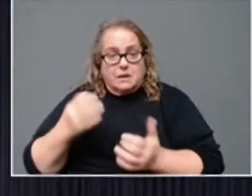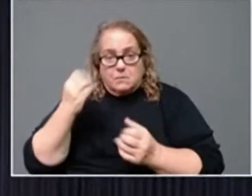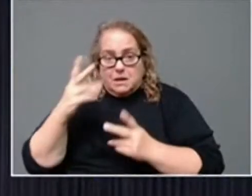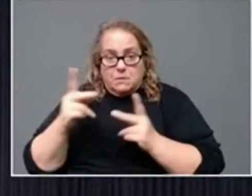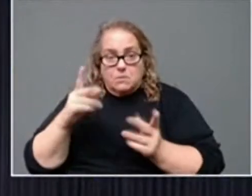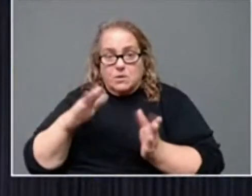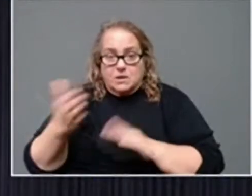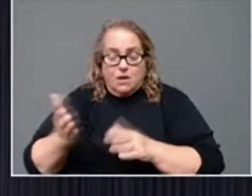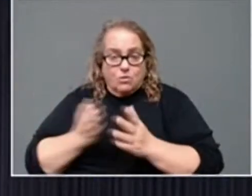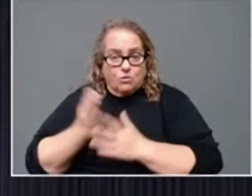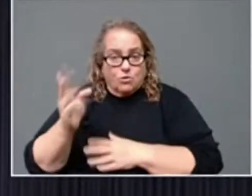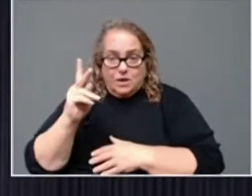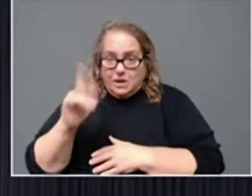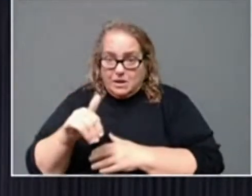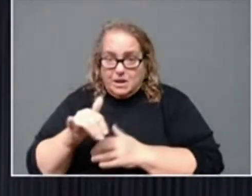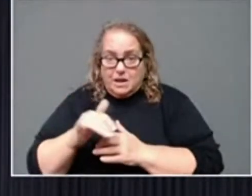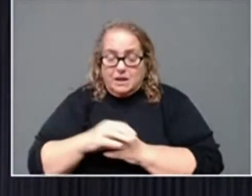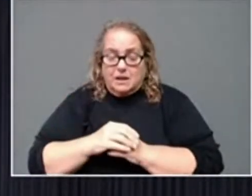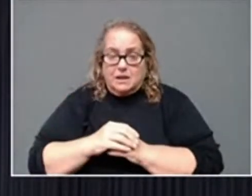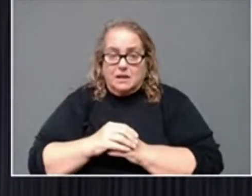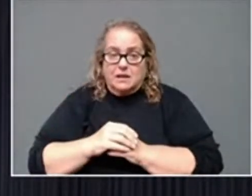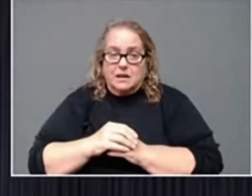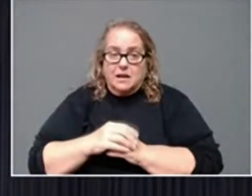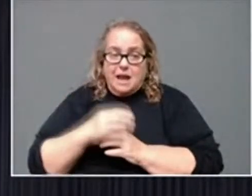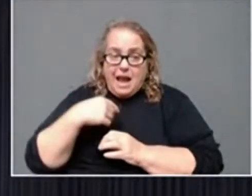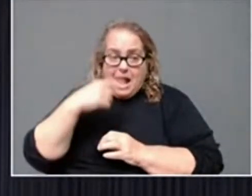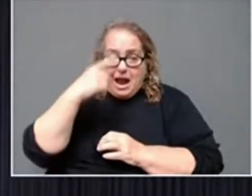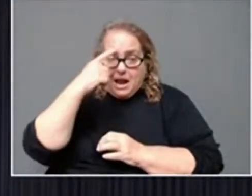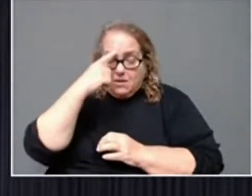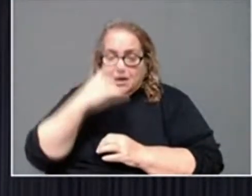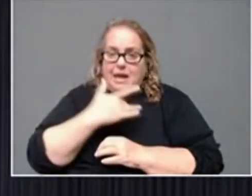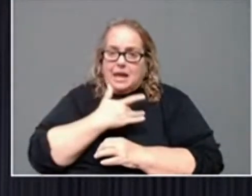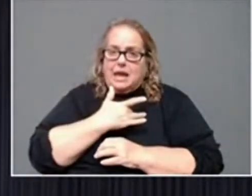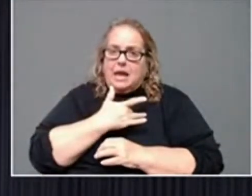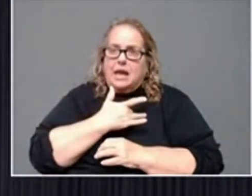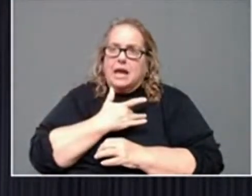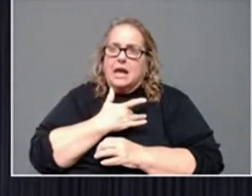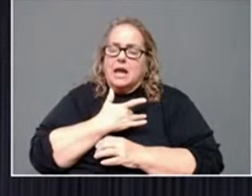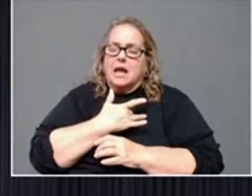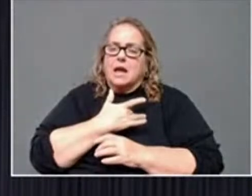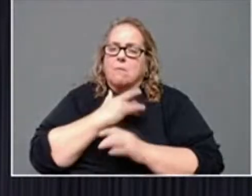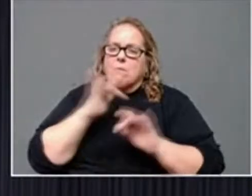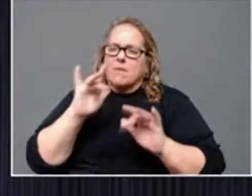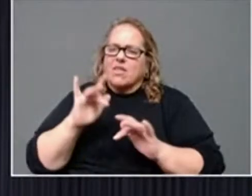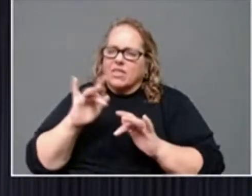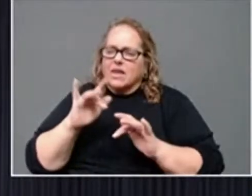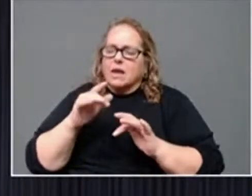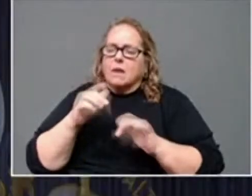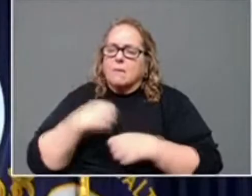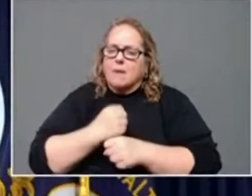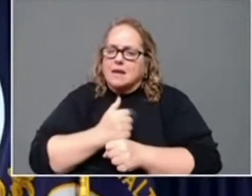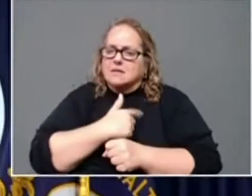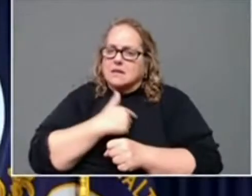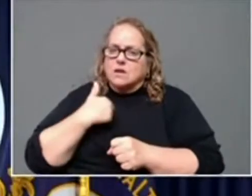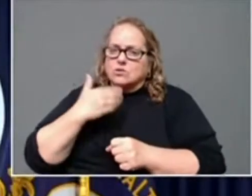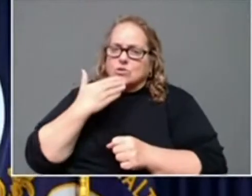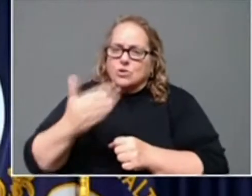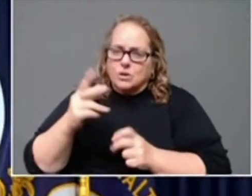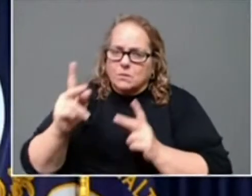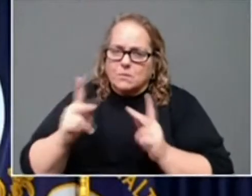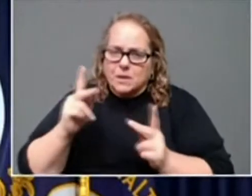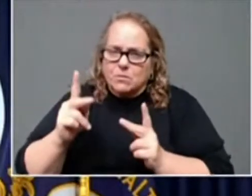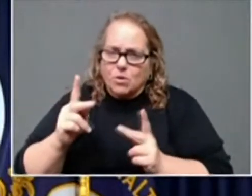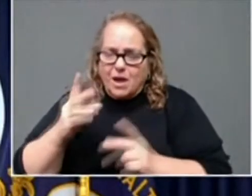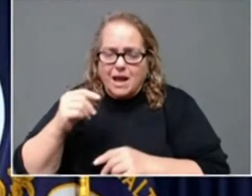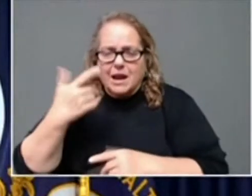Kentucky. I think empathy is what makes us good people. And let's make sure we continue